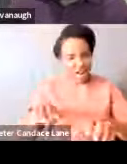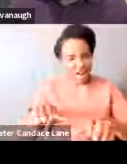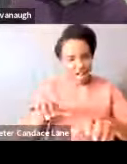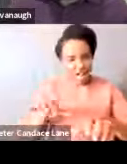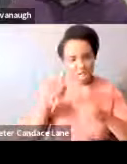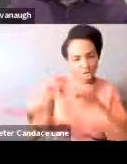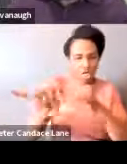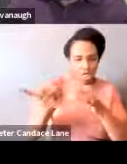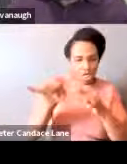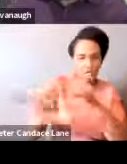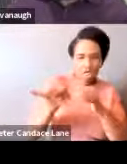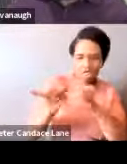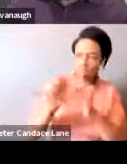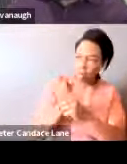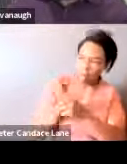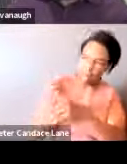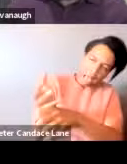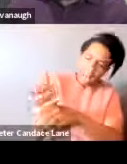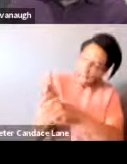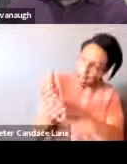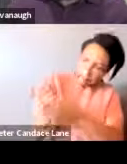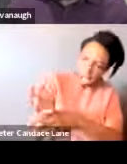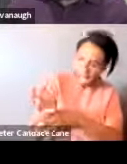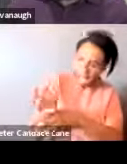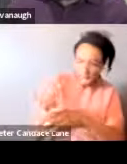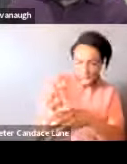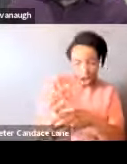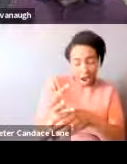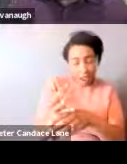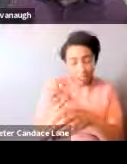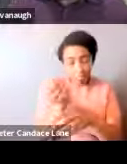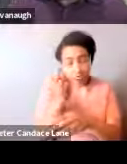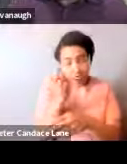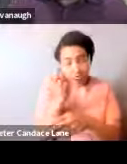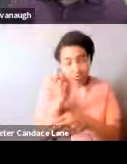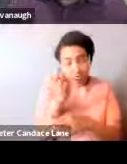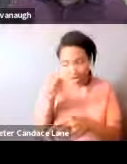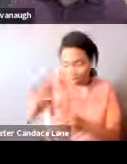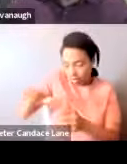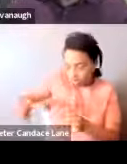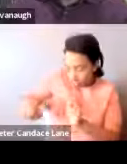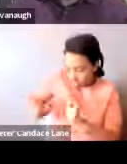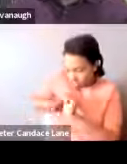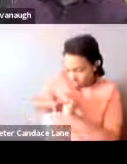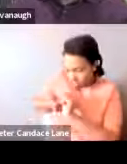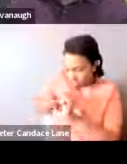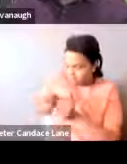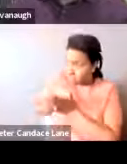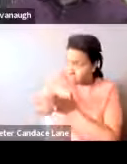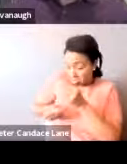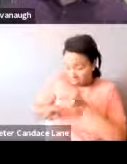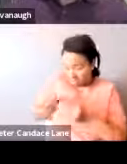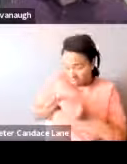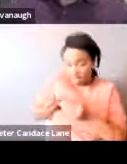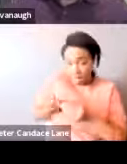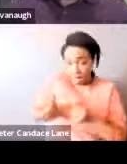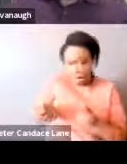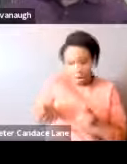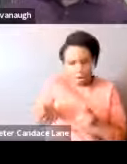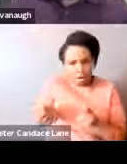out. Somewhere backstage, the money scatters. Your skin beams